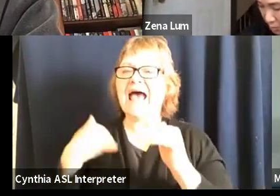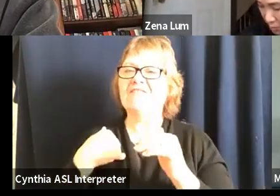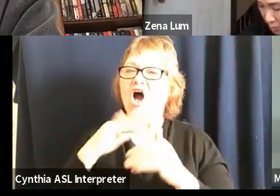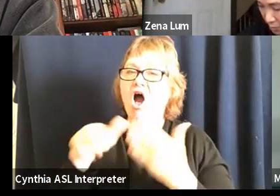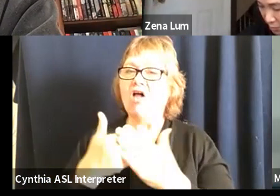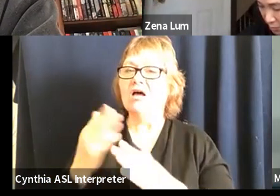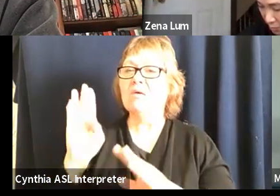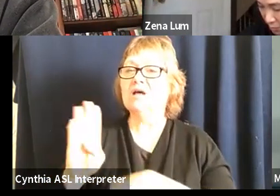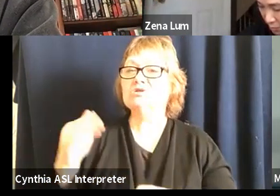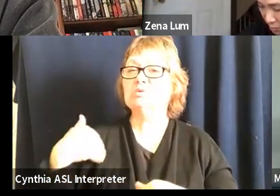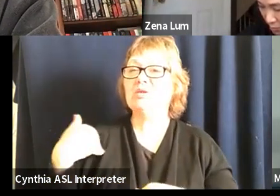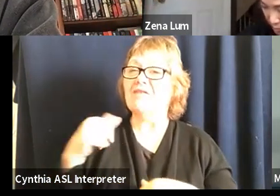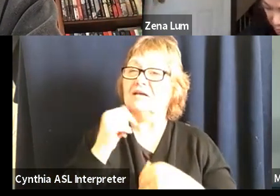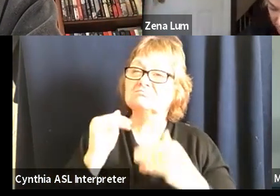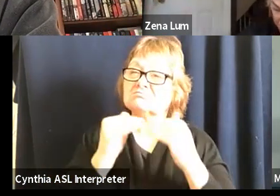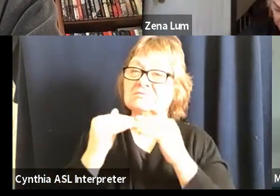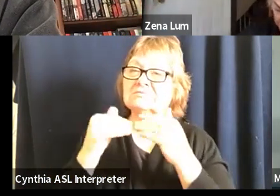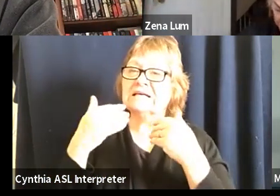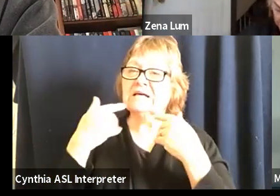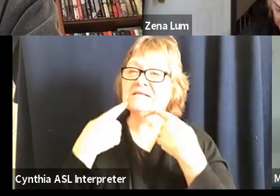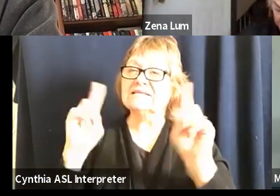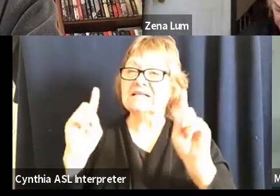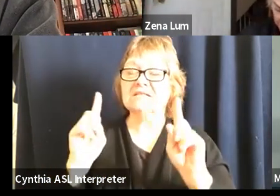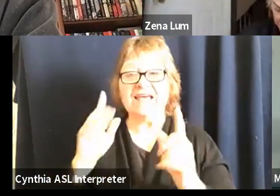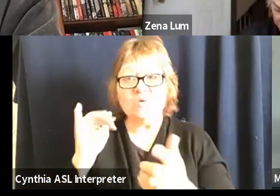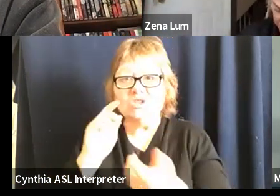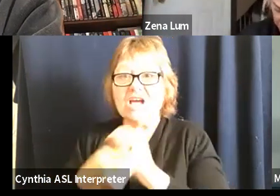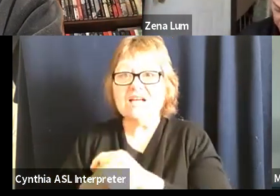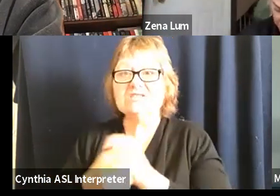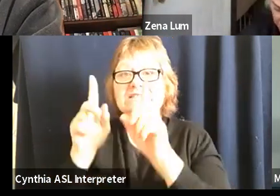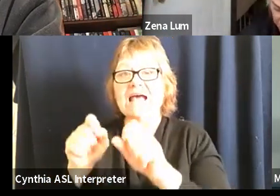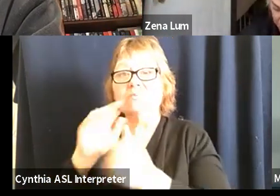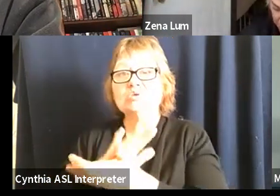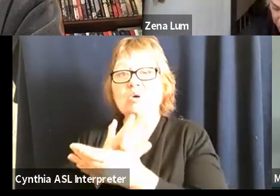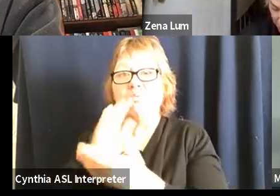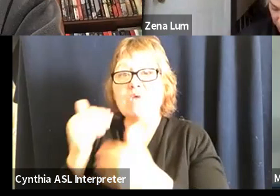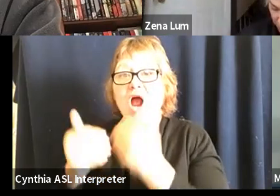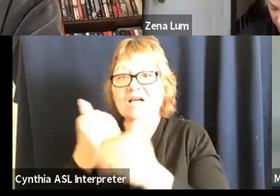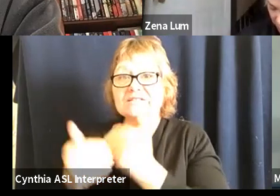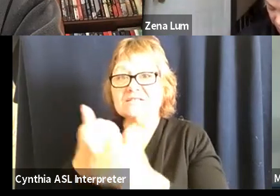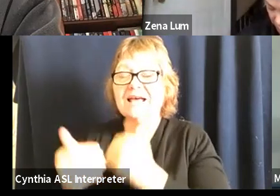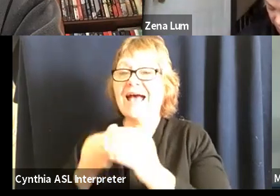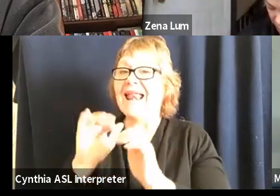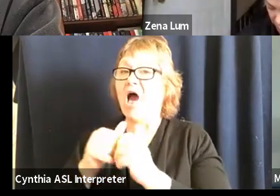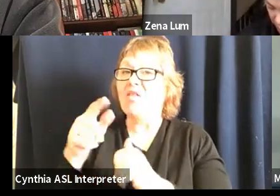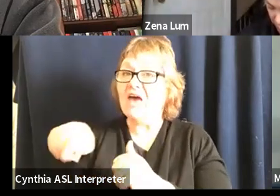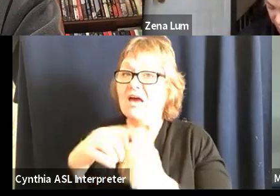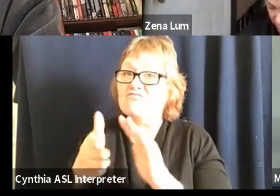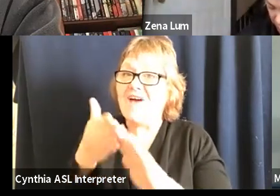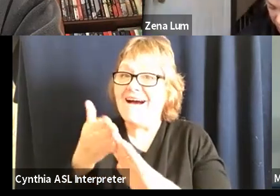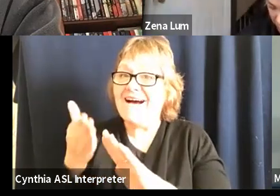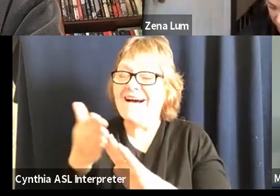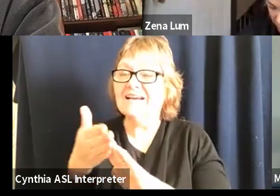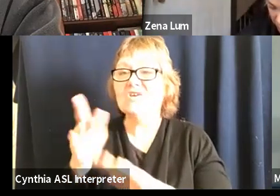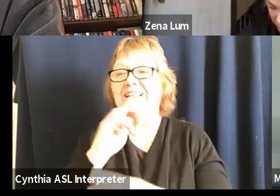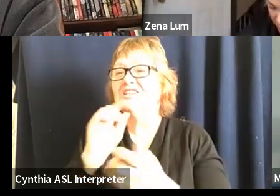at success. Changing the exam school admissions process and changing how the exam schools operate, and really